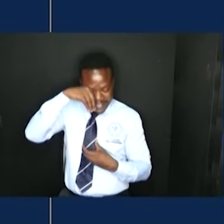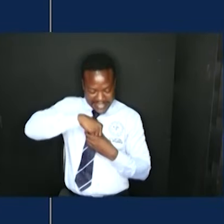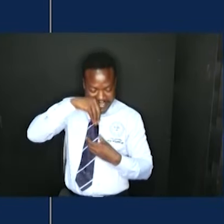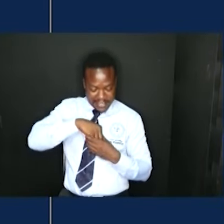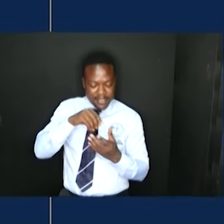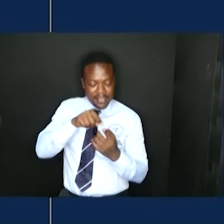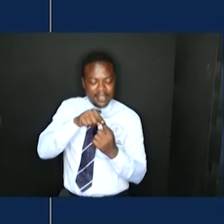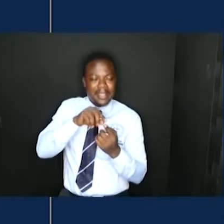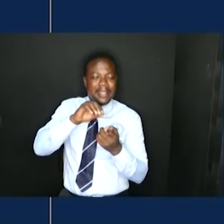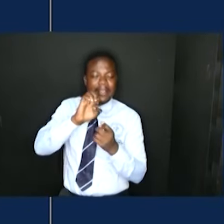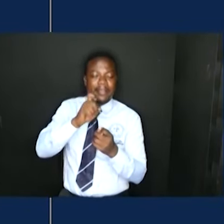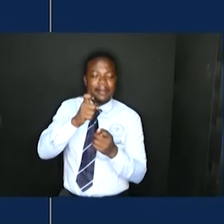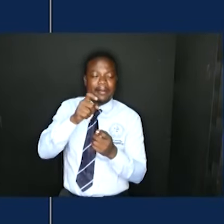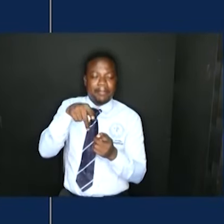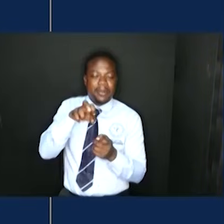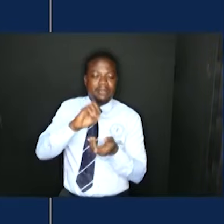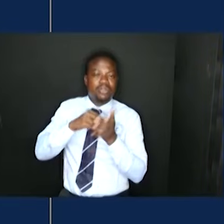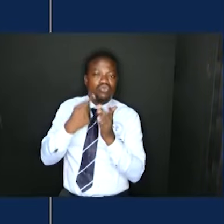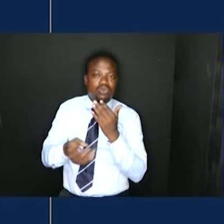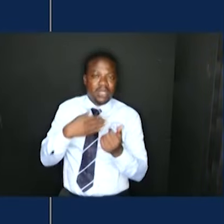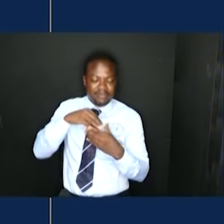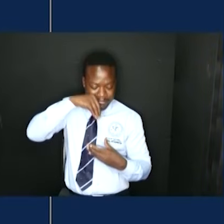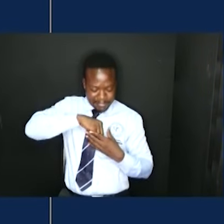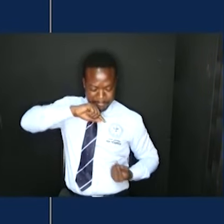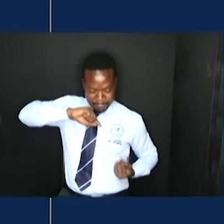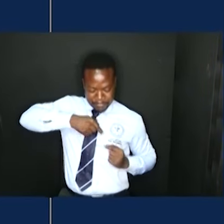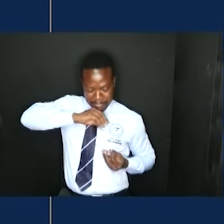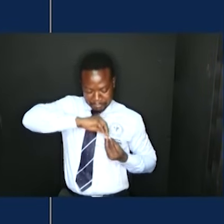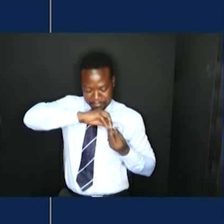inside of a person. Now, we said